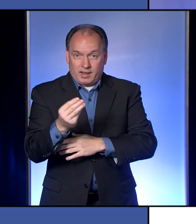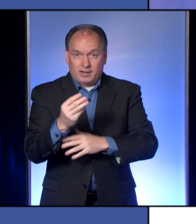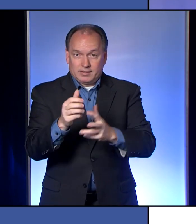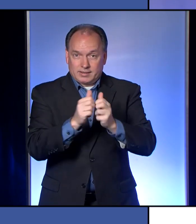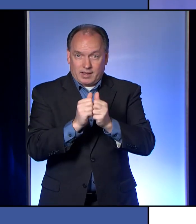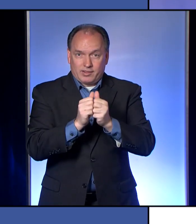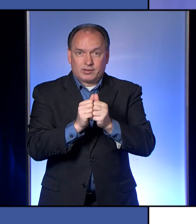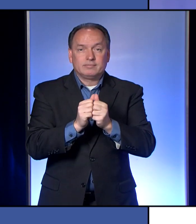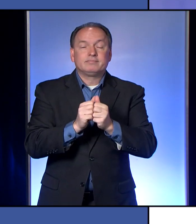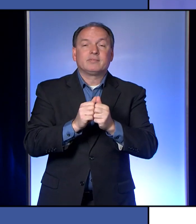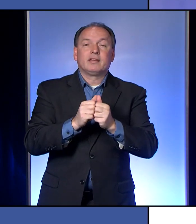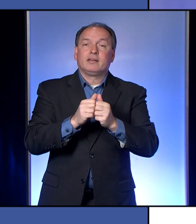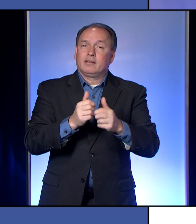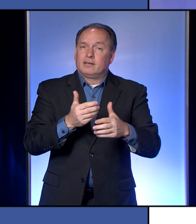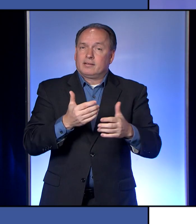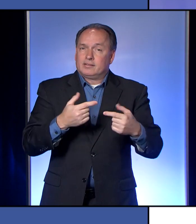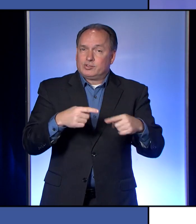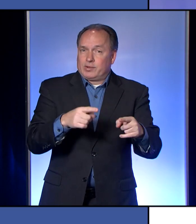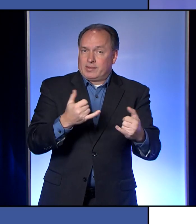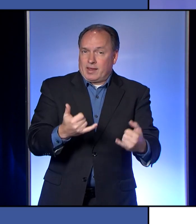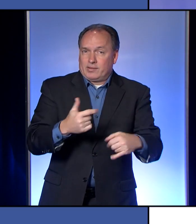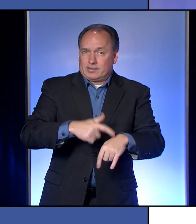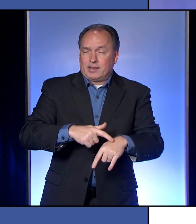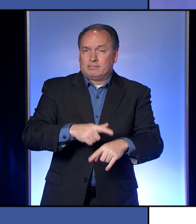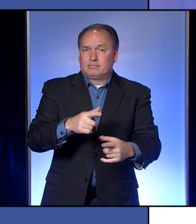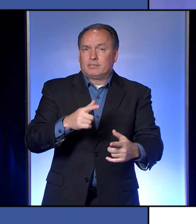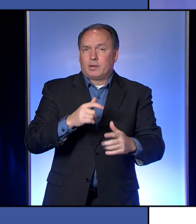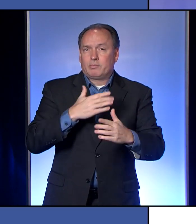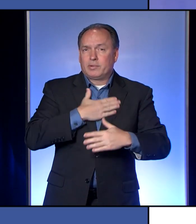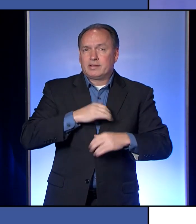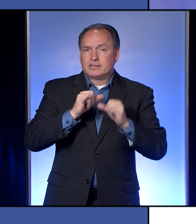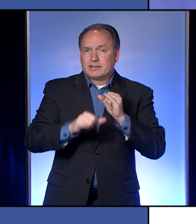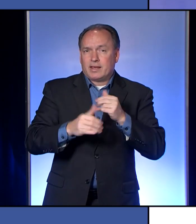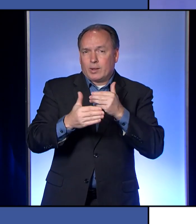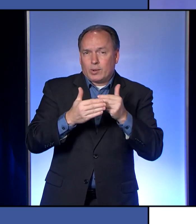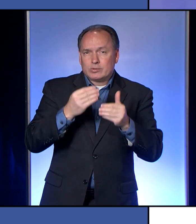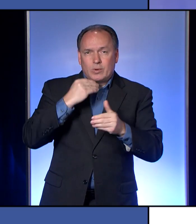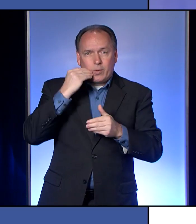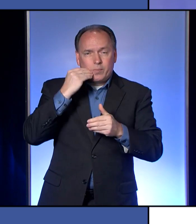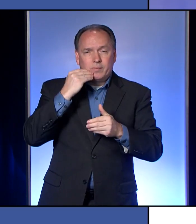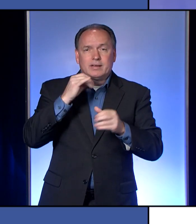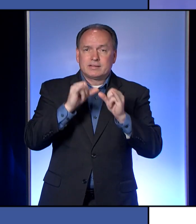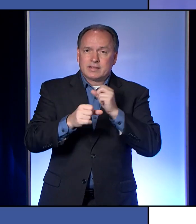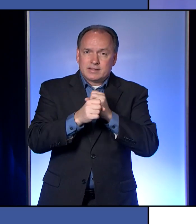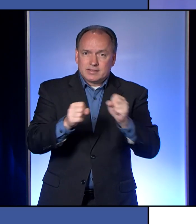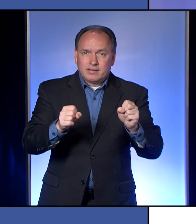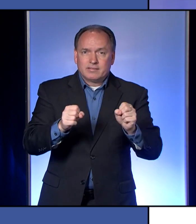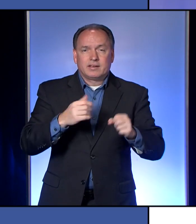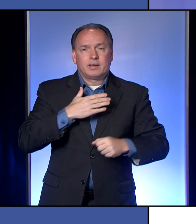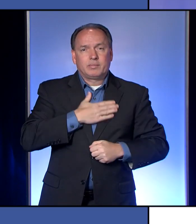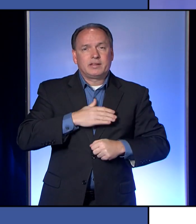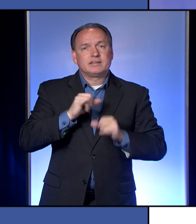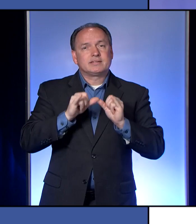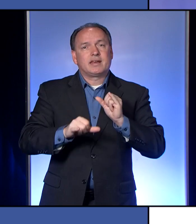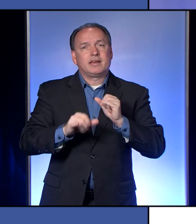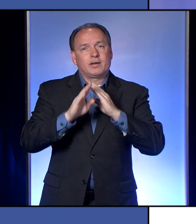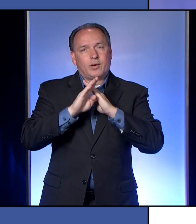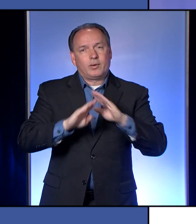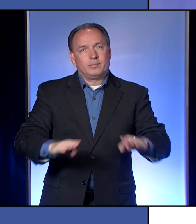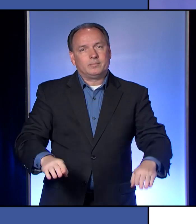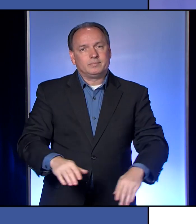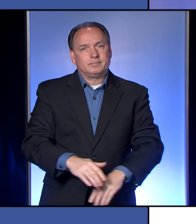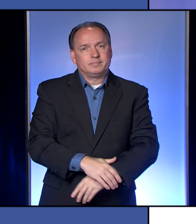together. And in the meantime, I hope that you all stay fairly close to home. Please stay safe over the weekend, and please stay calm.